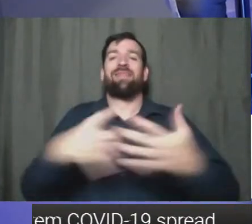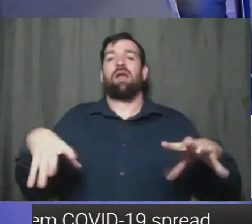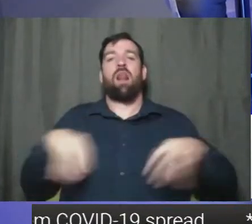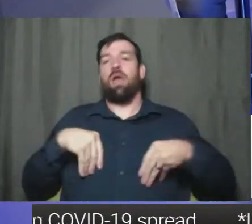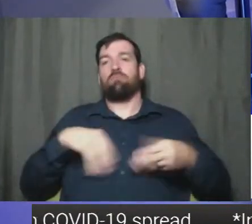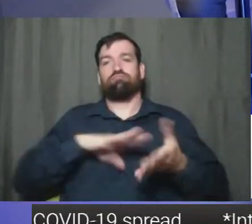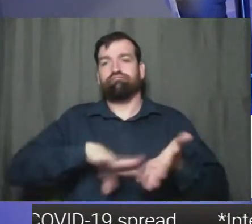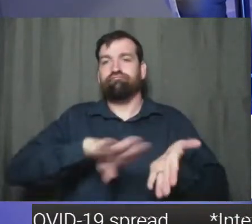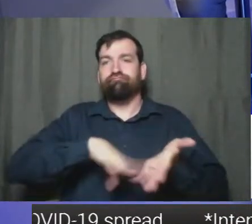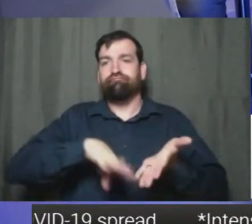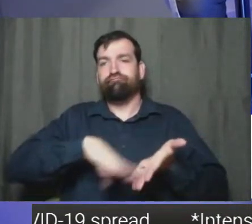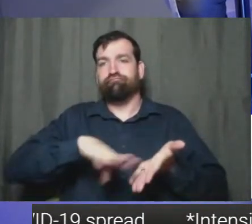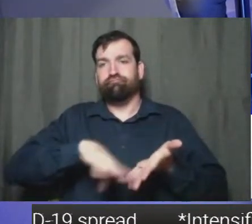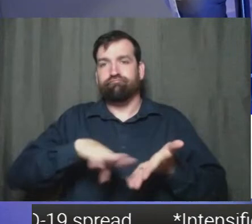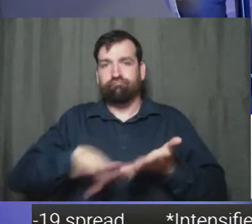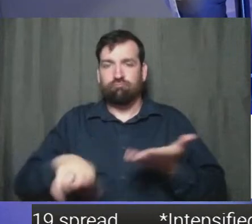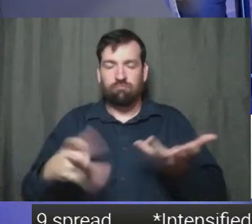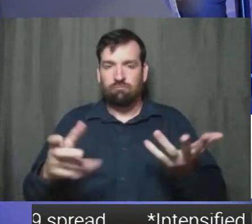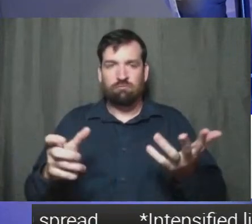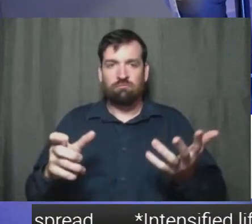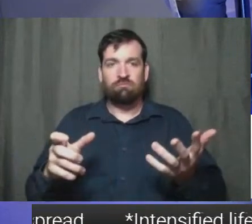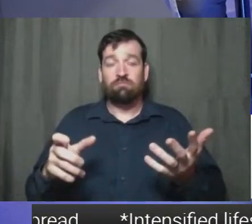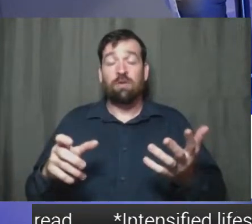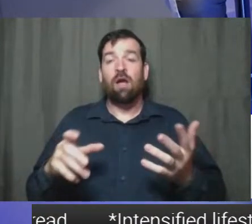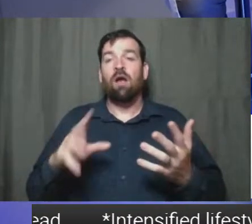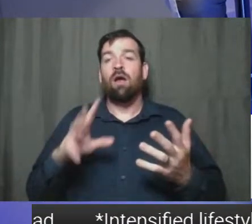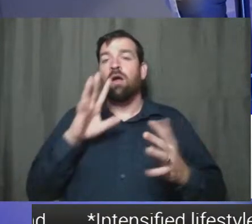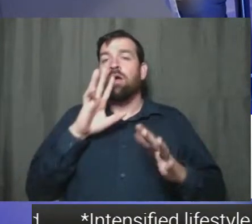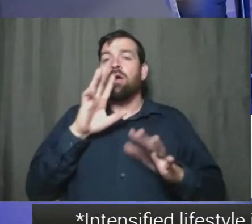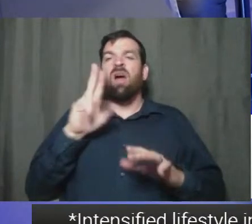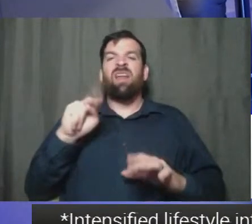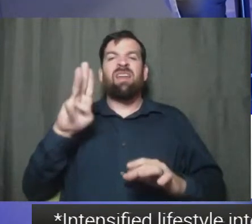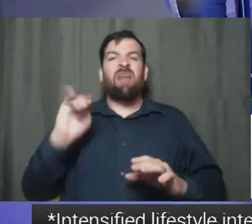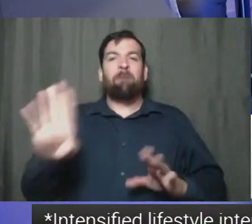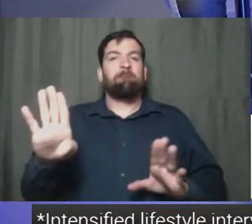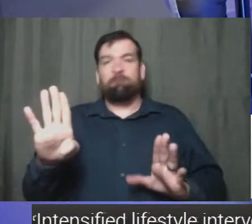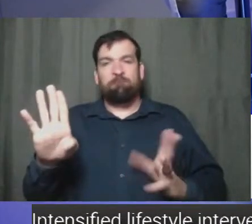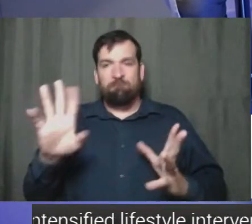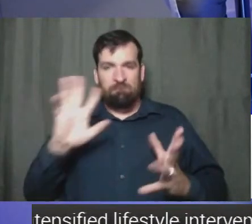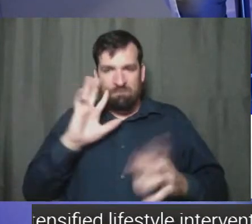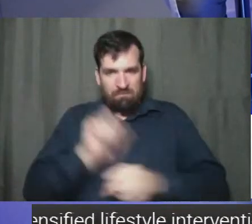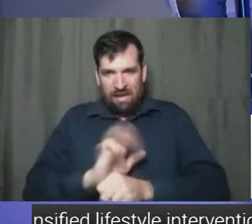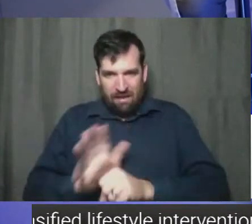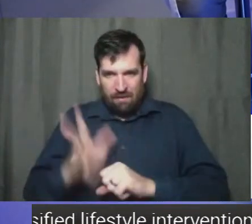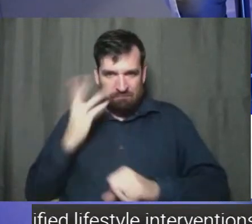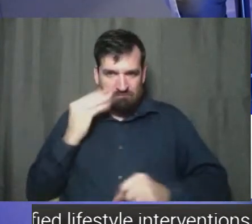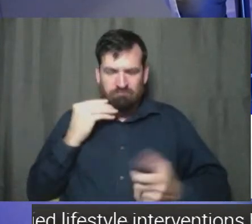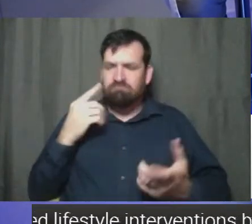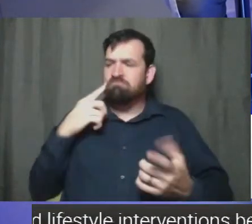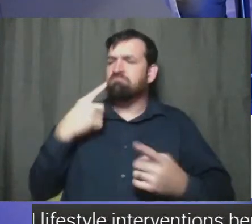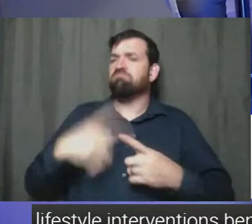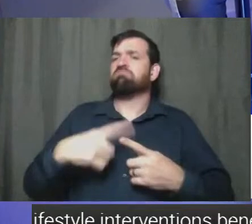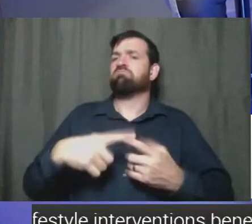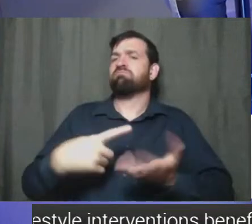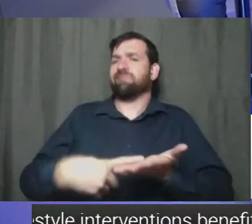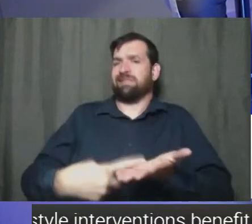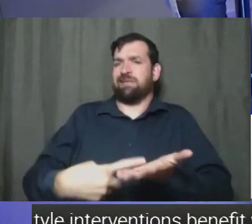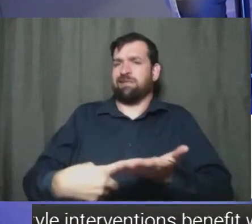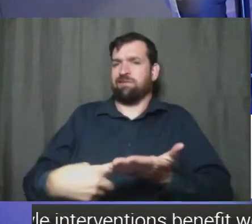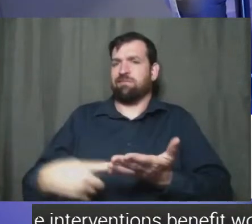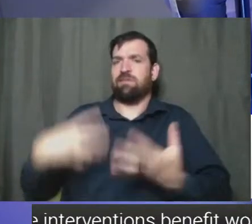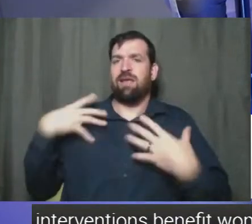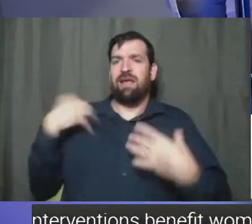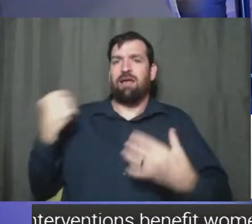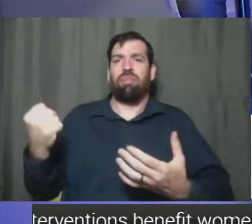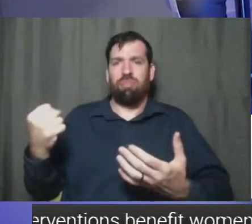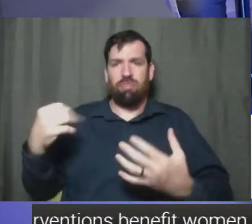to, kind of numb the pain of the pandemic and get through day to day. Talk about the health benefits, though, if people missed it. Some of the